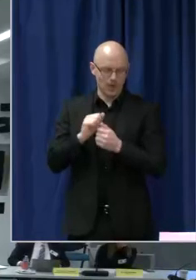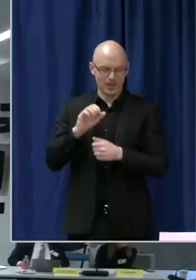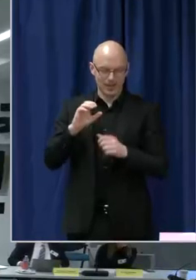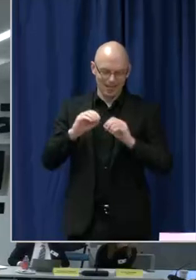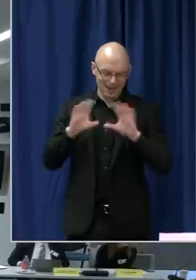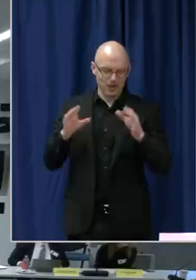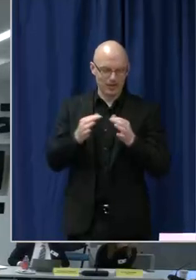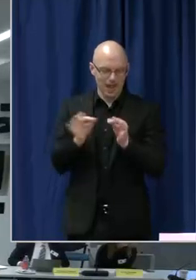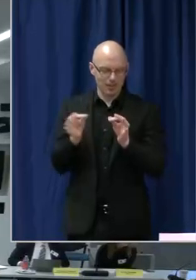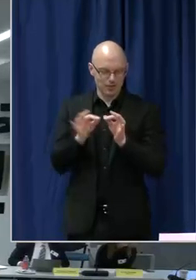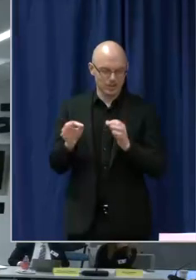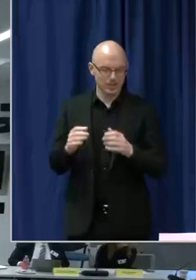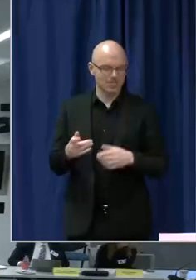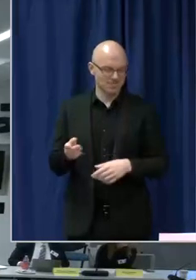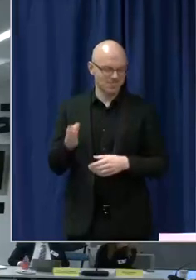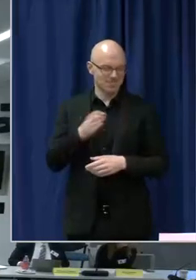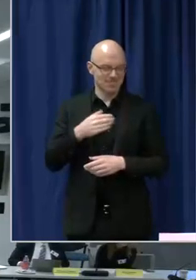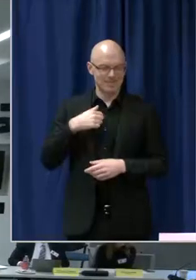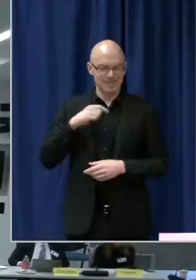Zachary Bastian, Verizon.